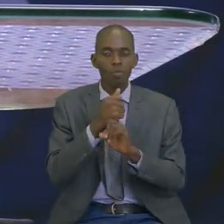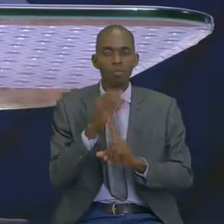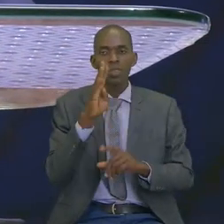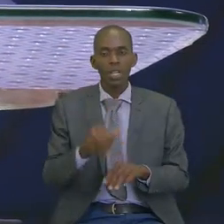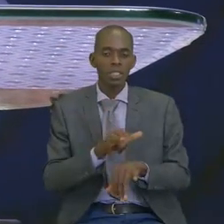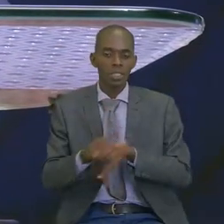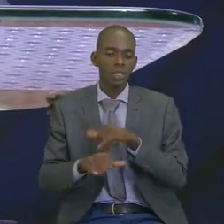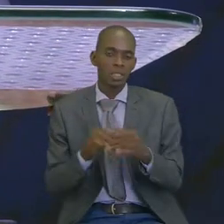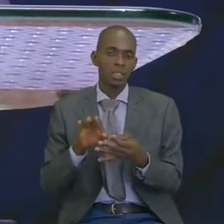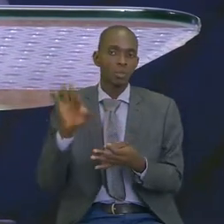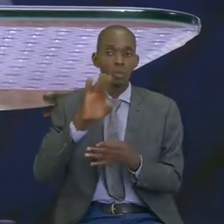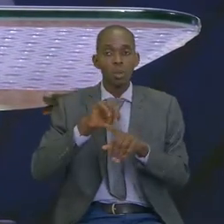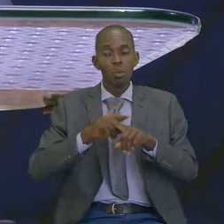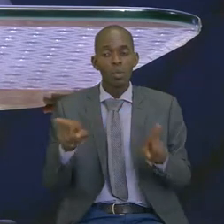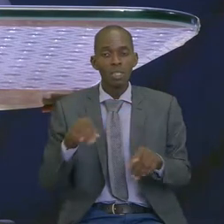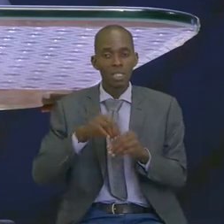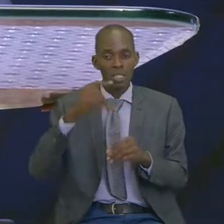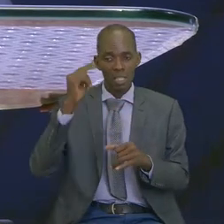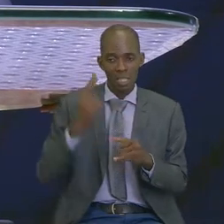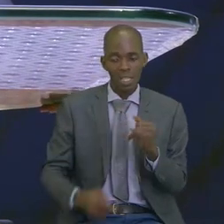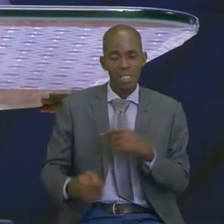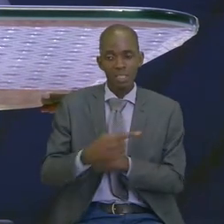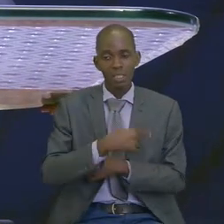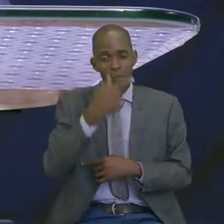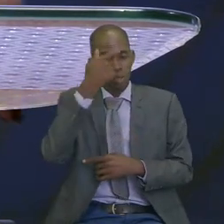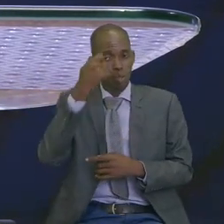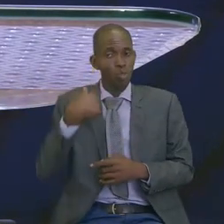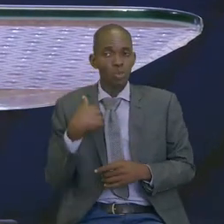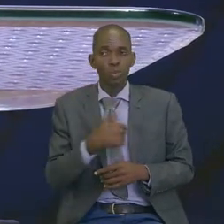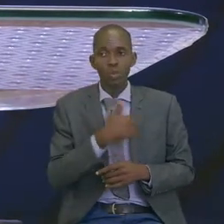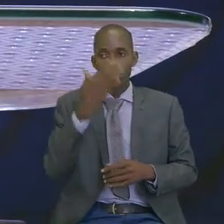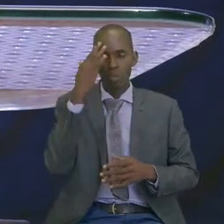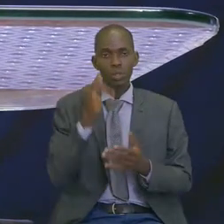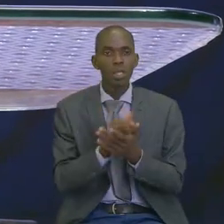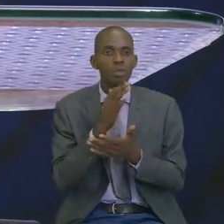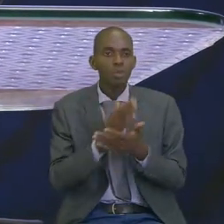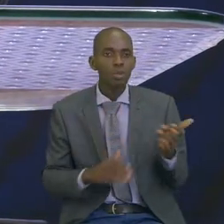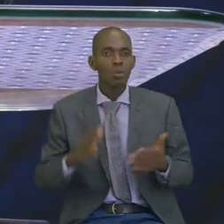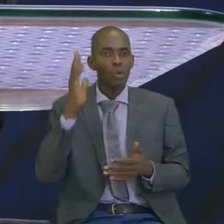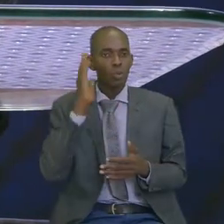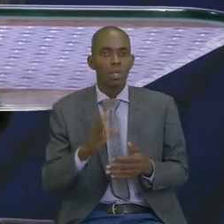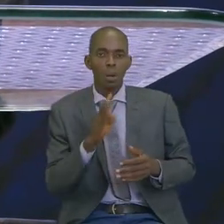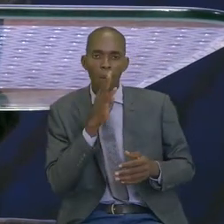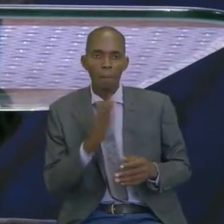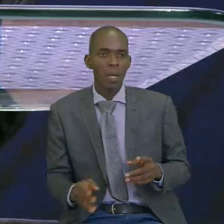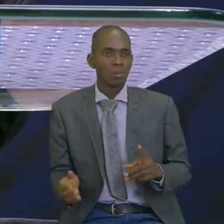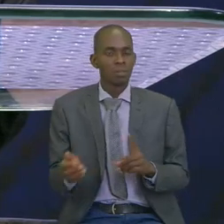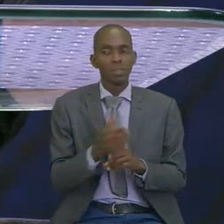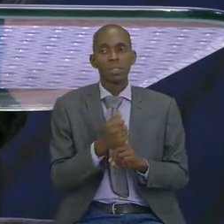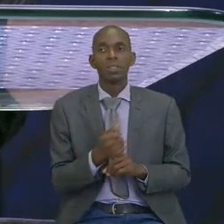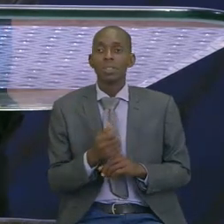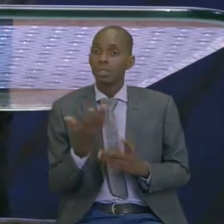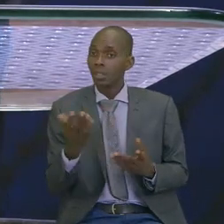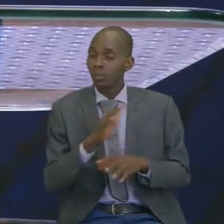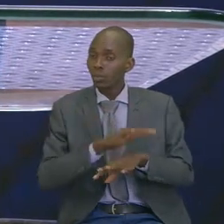because we know that some will depart from the faith, and they say, if you want me to listen to you, tell me what I want